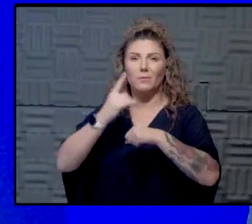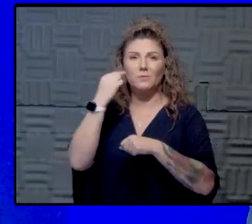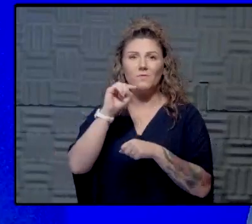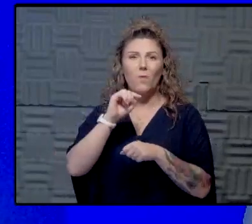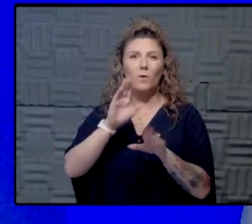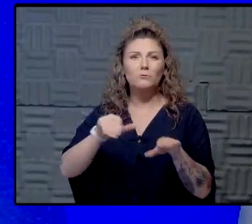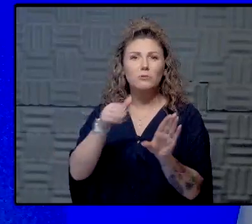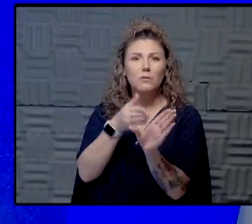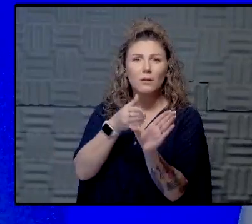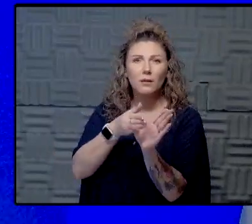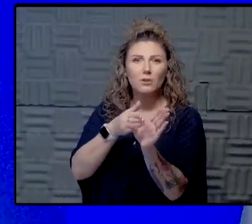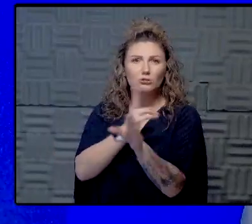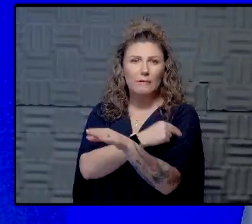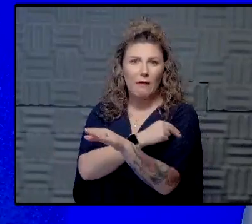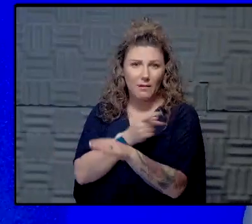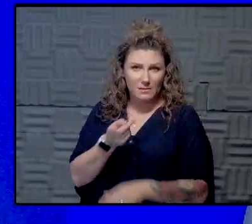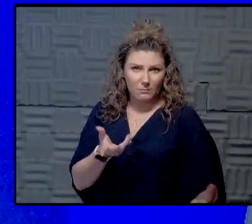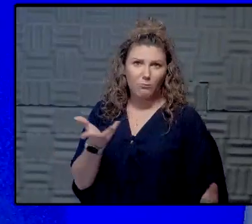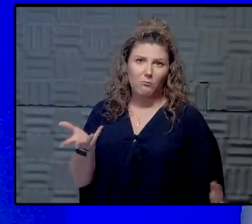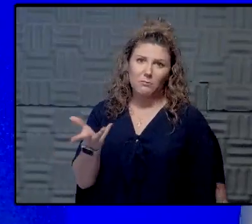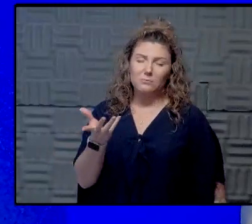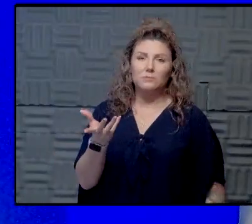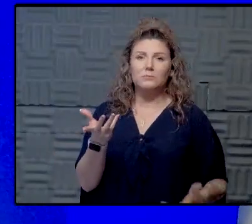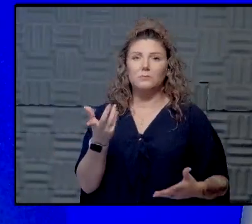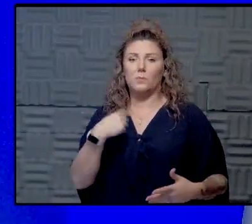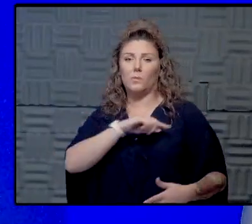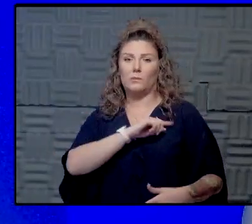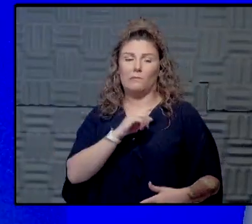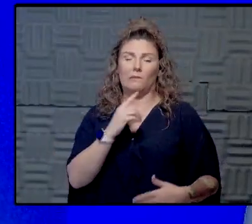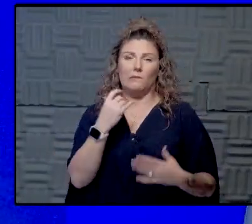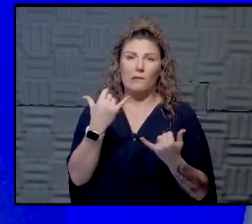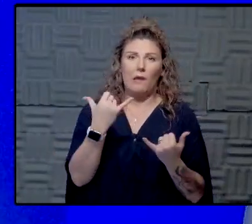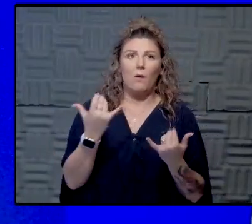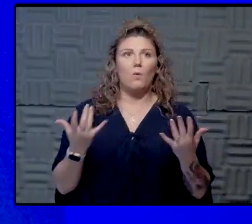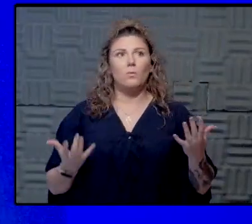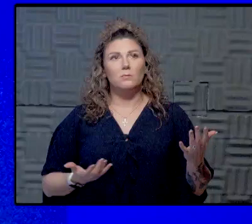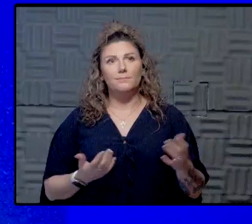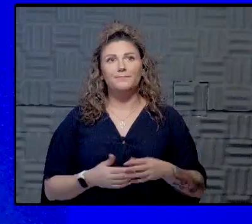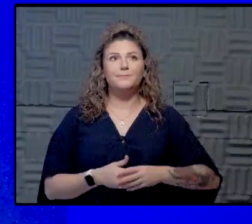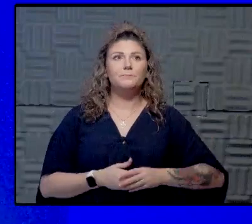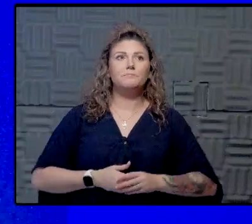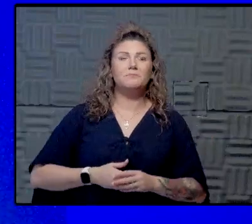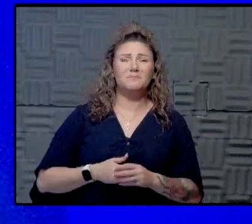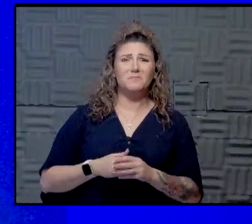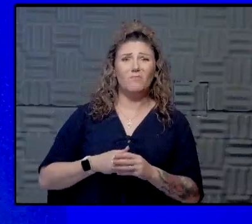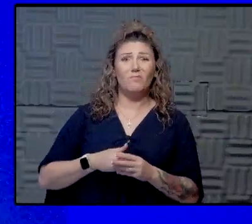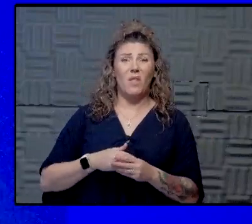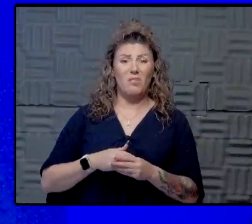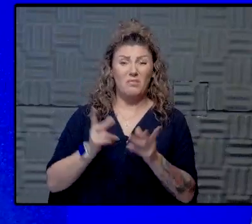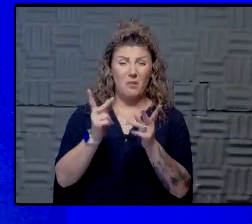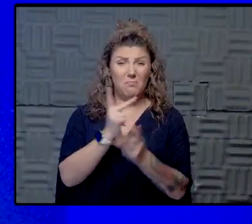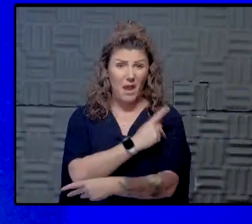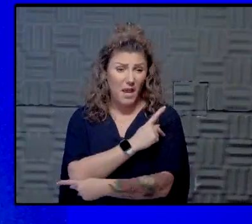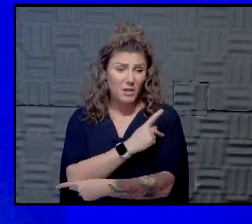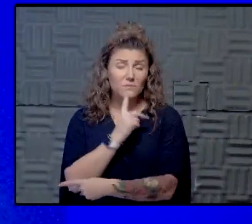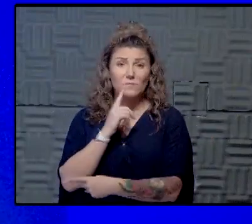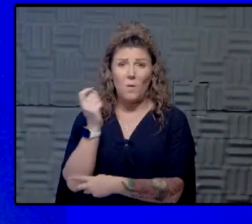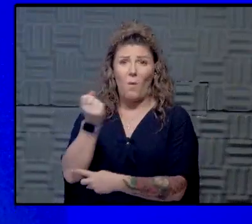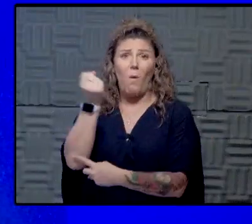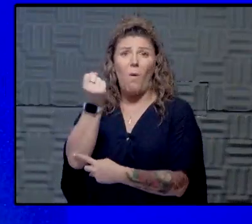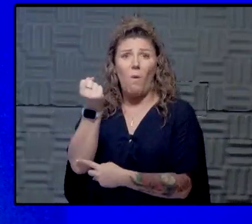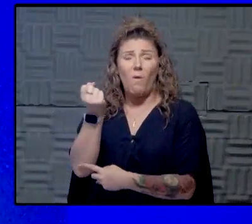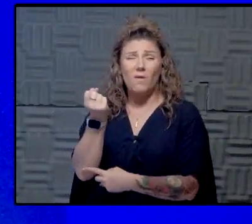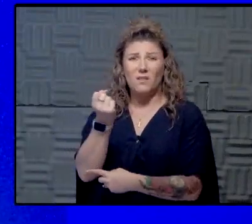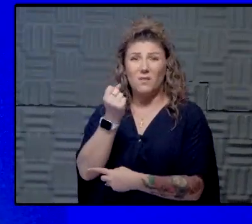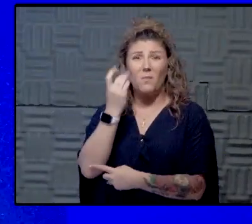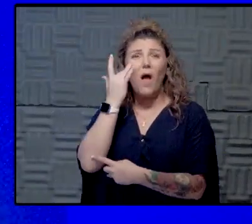psychiatry hospitals, we are now holding patients because there's no other place for them